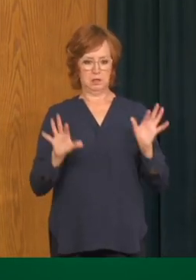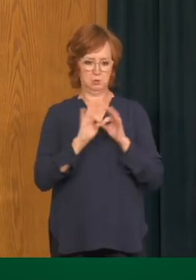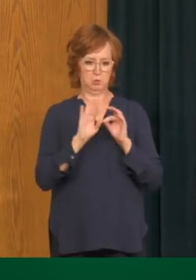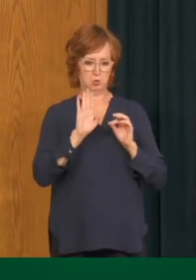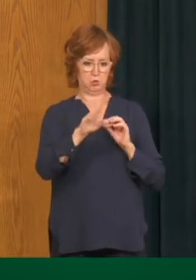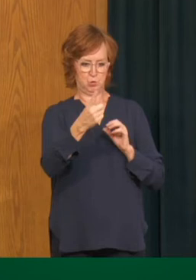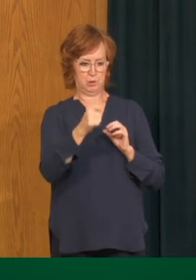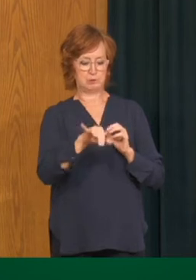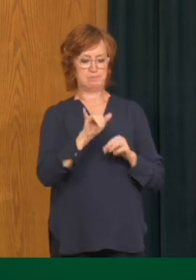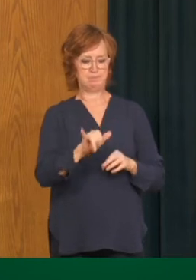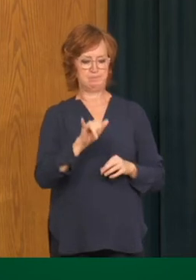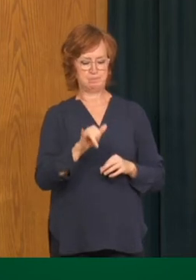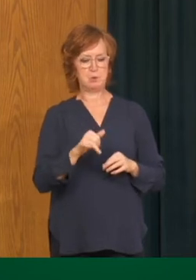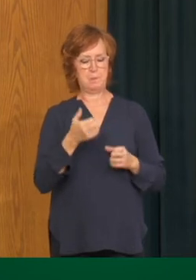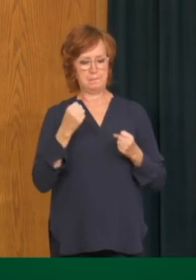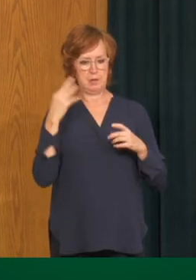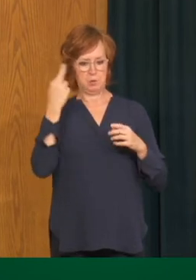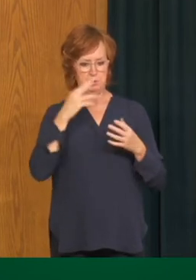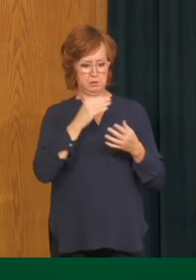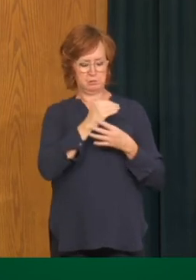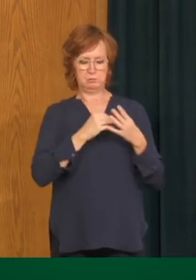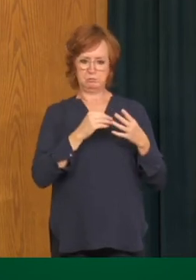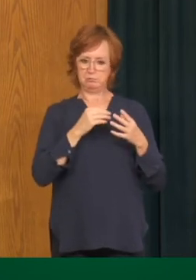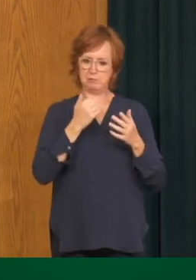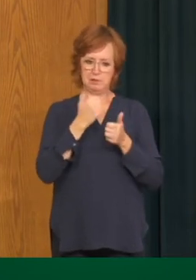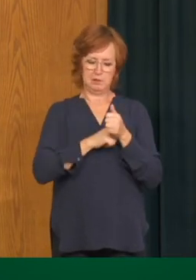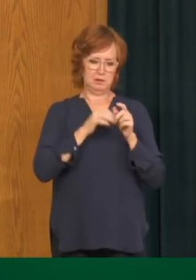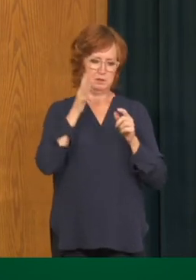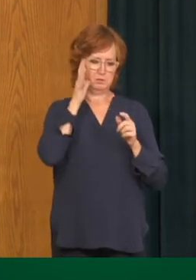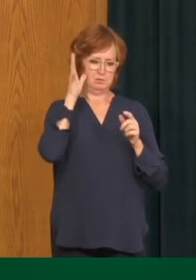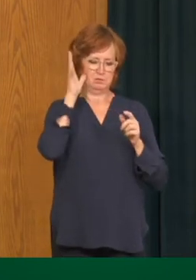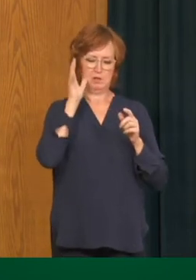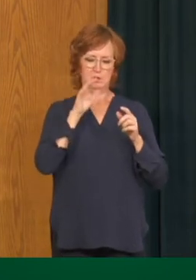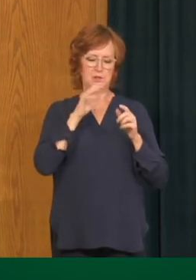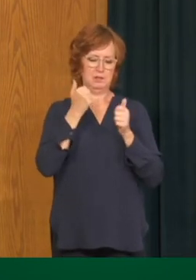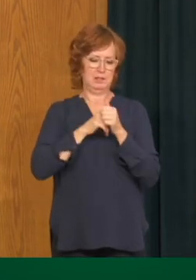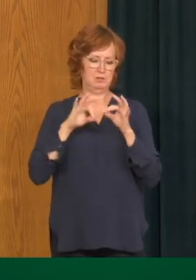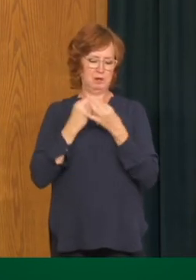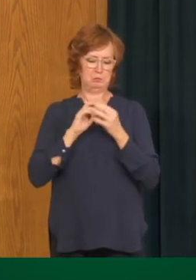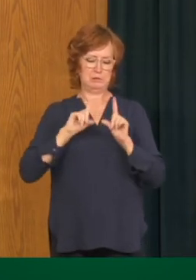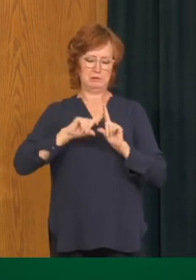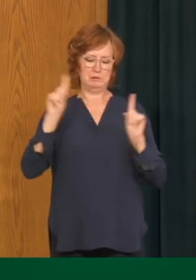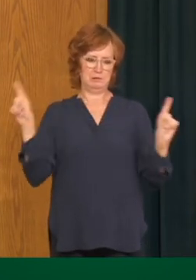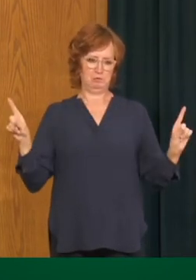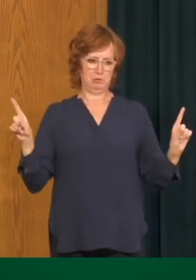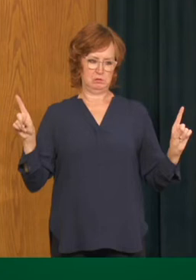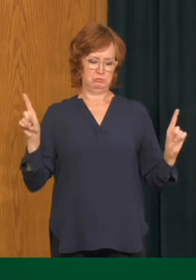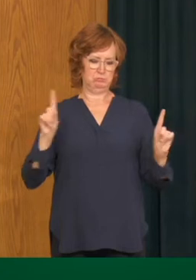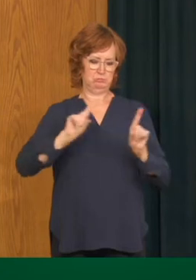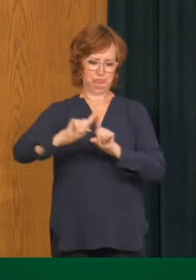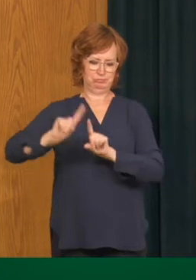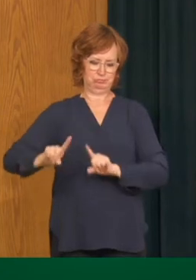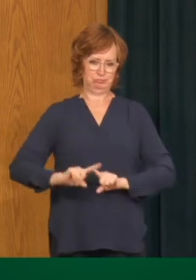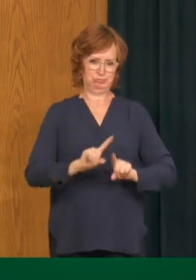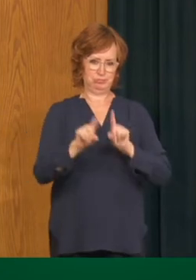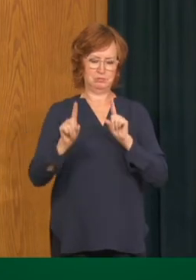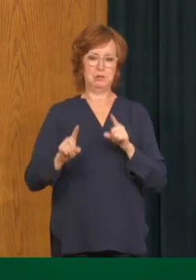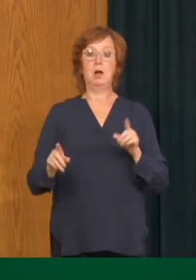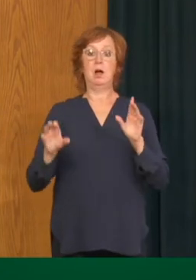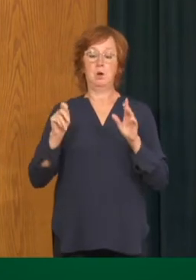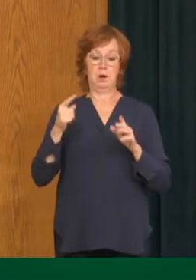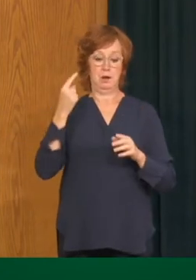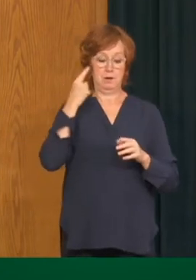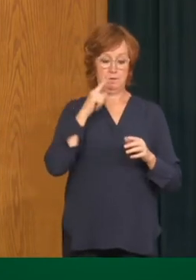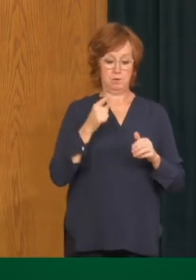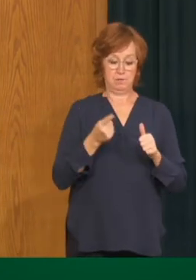course, parents have different situations where, for example, in some cases, it's really, so first of all, I'll start with saying that